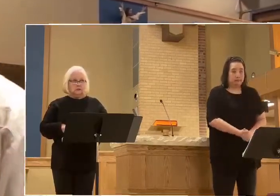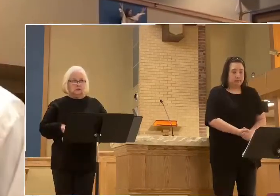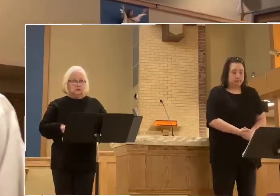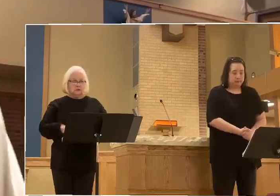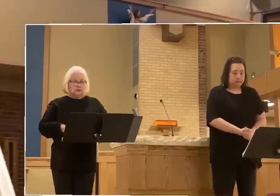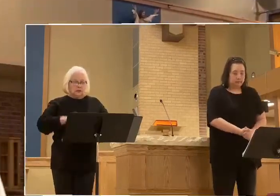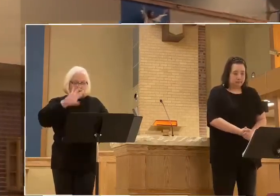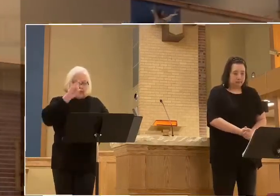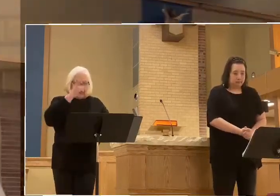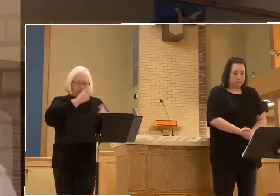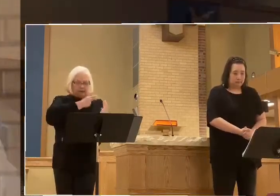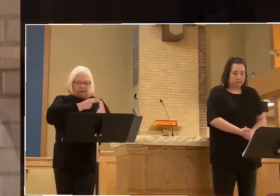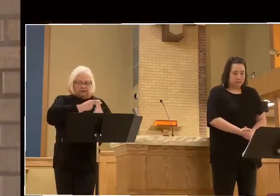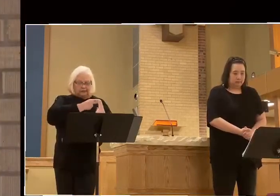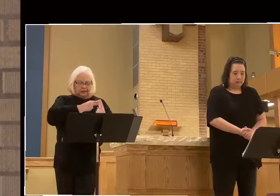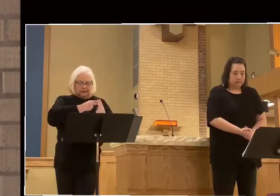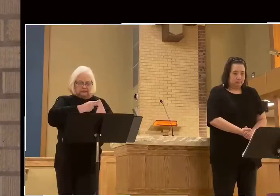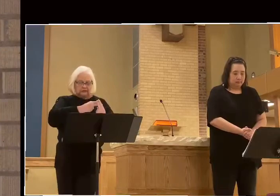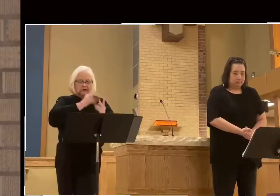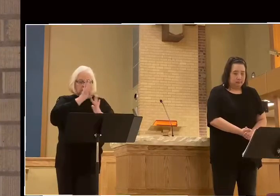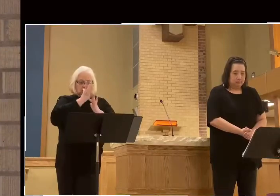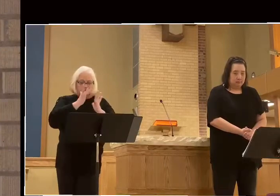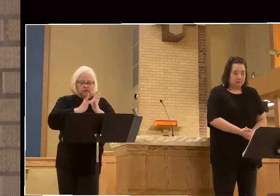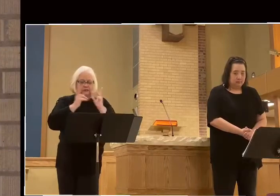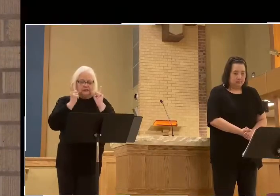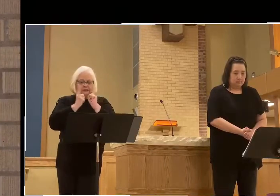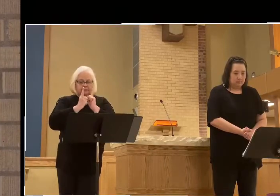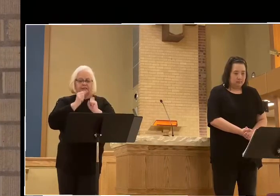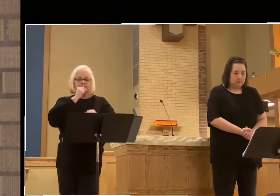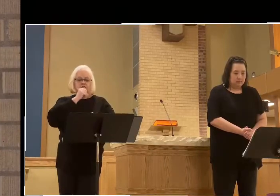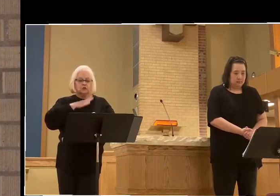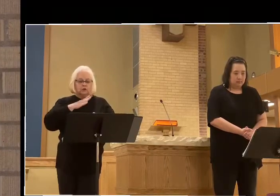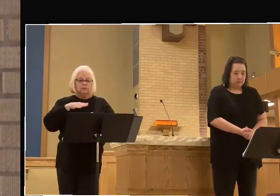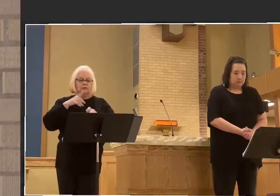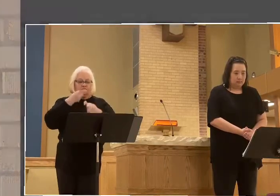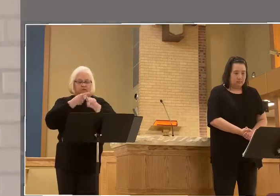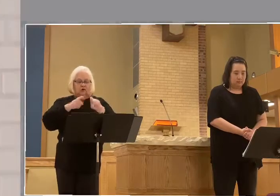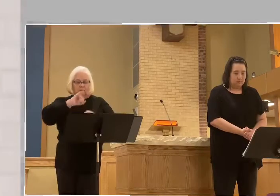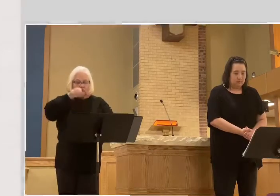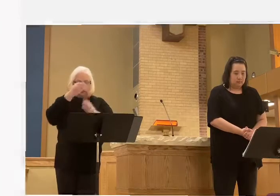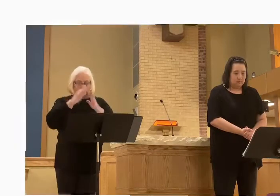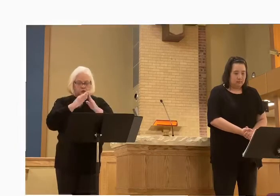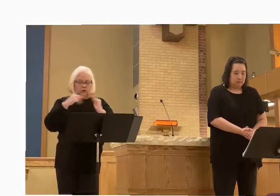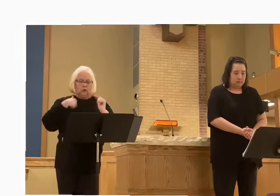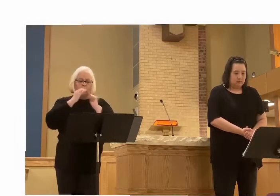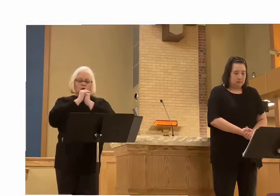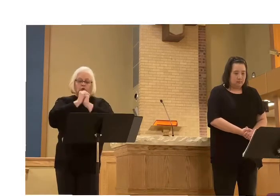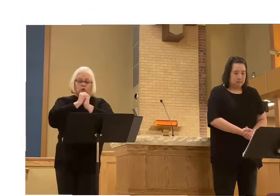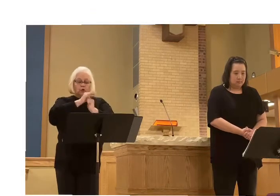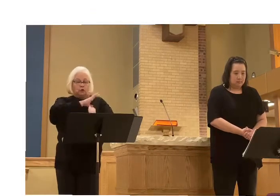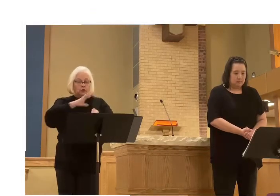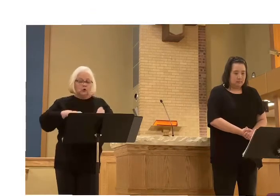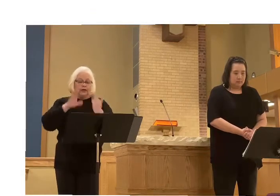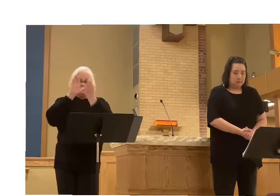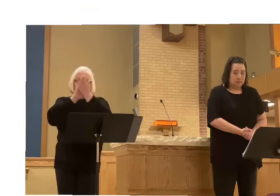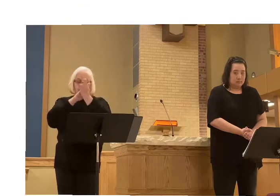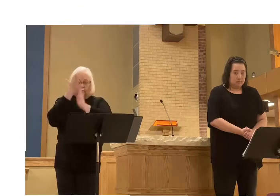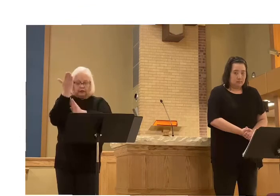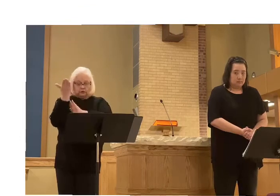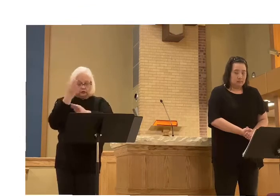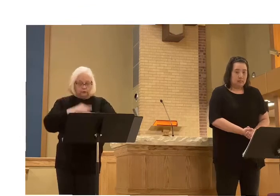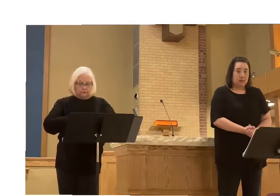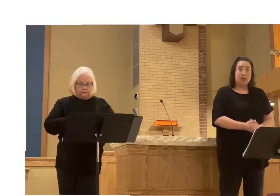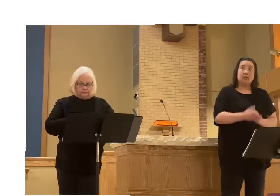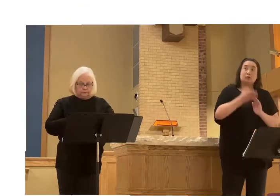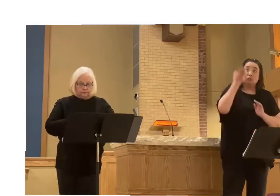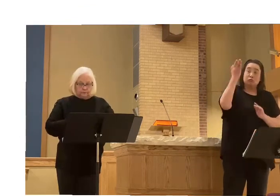The eighth station, Jesus meets the women of Jerusalem. We adore you, O Christ, and we praise you,